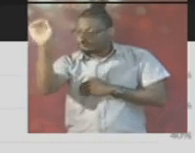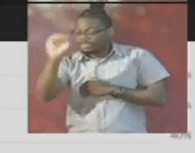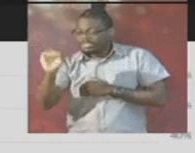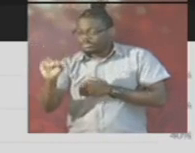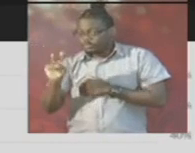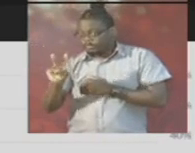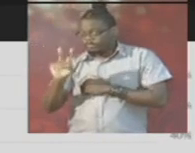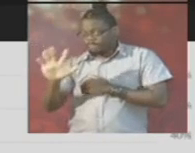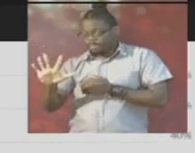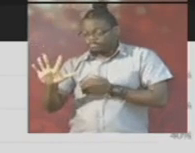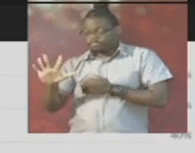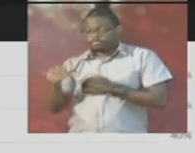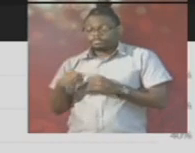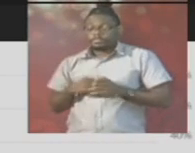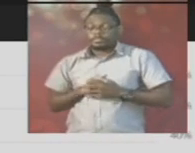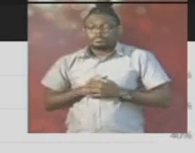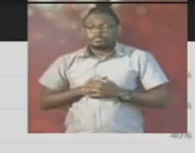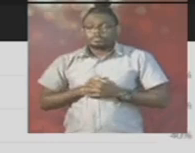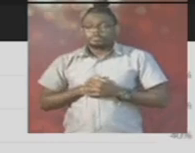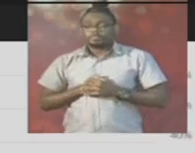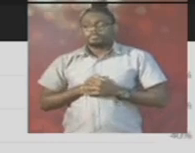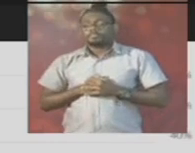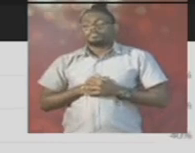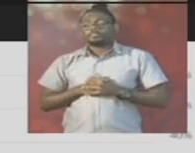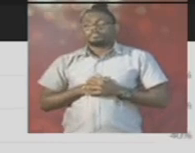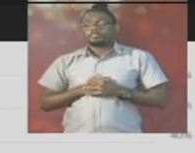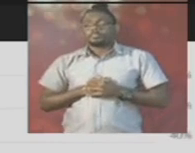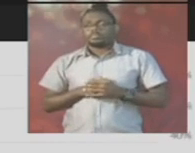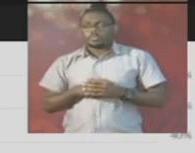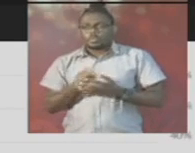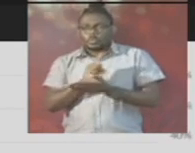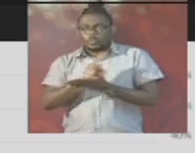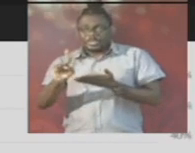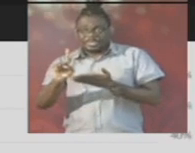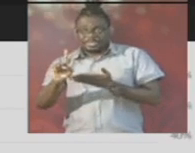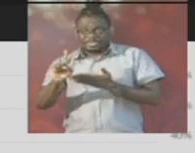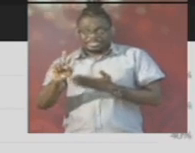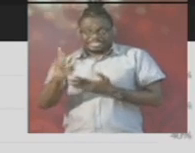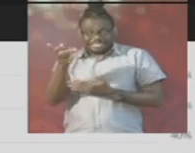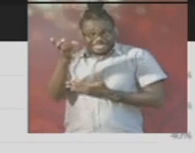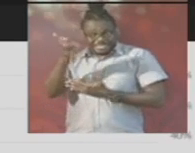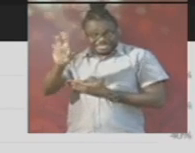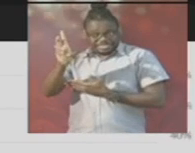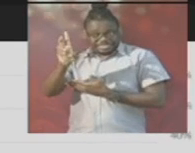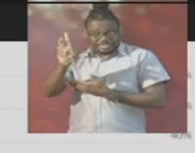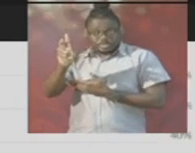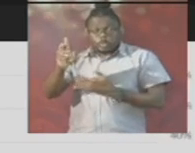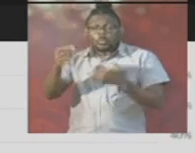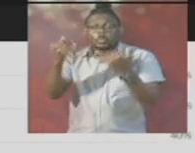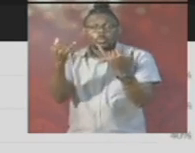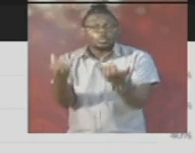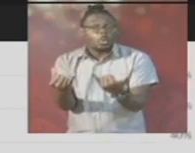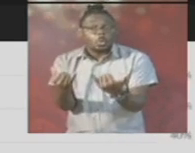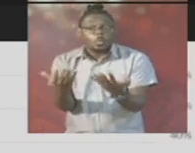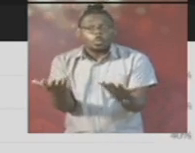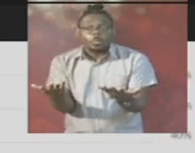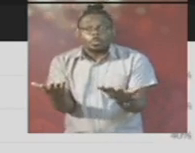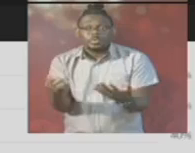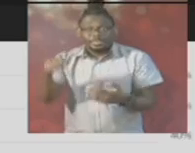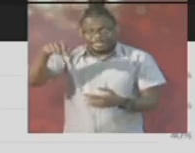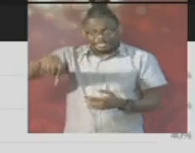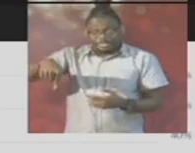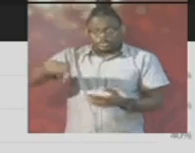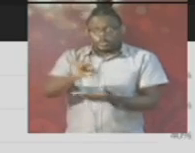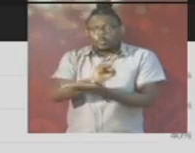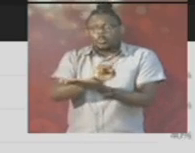climbed to 25% in epidemiologic week 16. Bear in mind that we're currently in the middle of epidemiologic week 16, so the height of